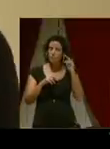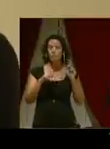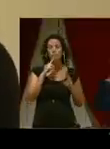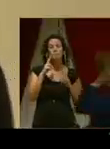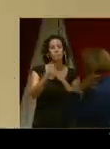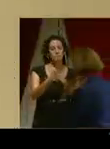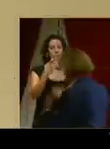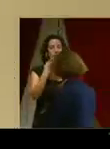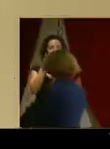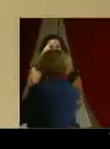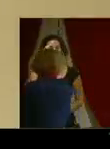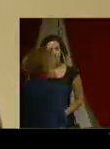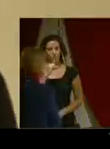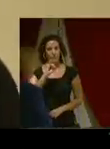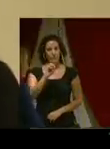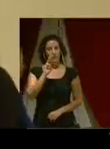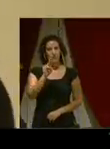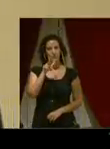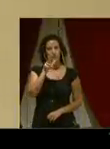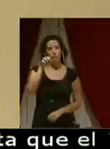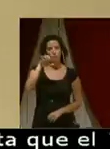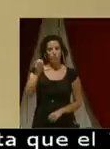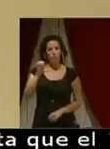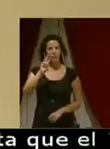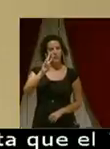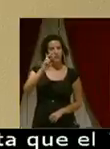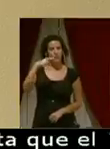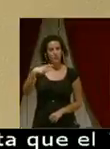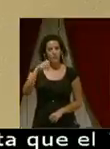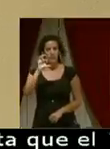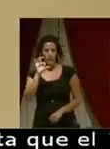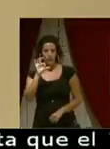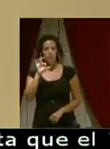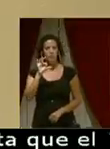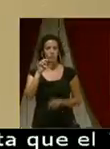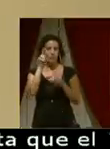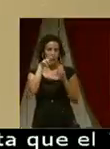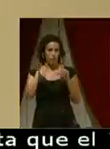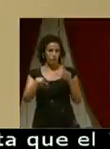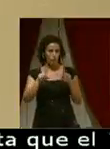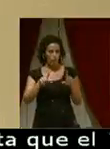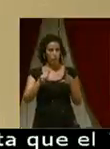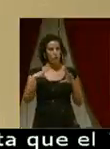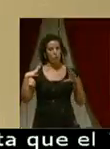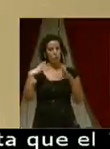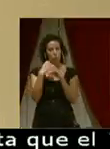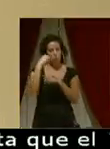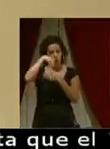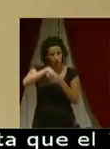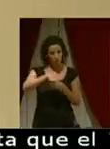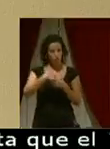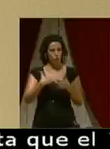I can answer, yes. If we take into account that 3GS iPhone with the voiceover, the screen reader,